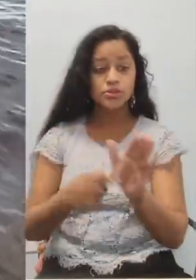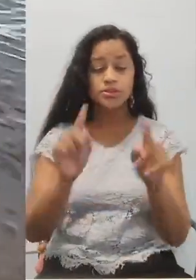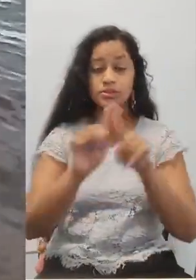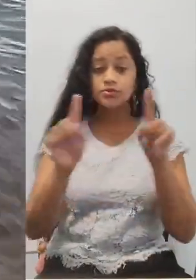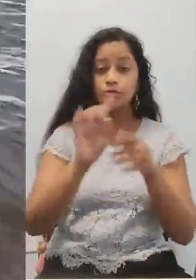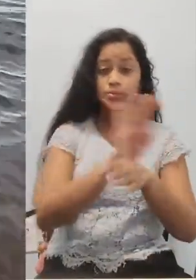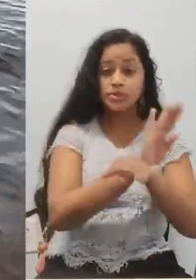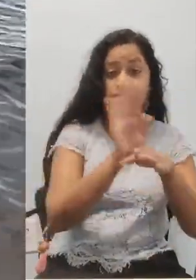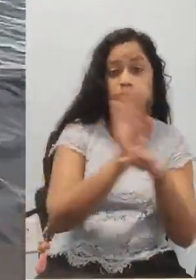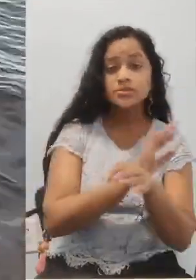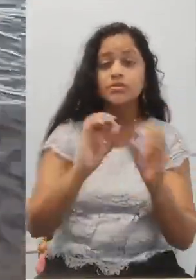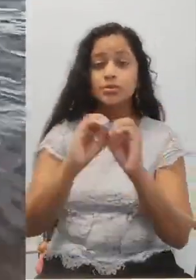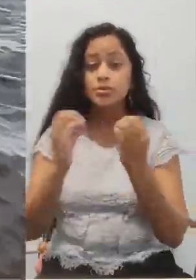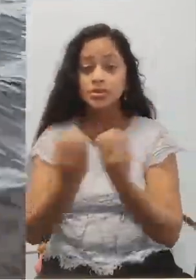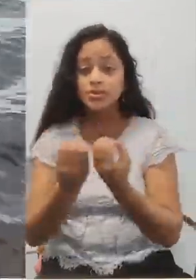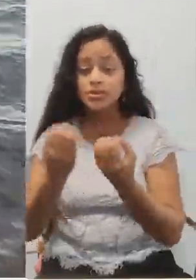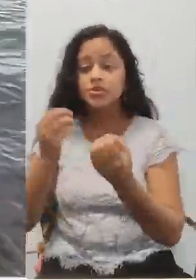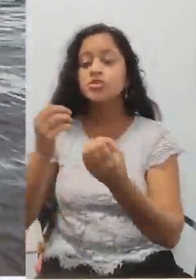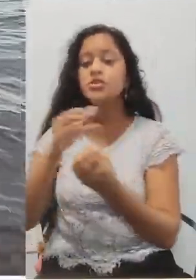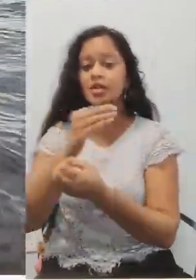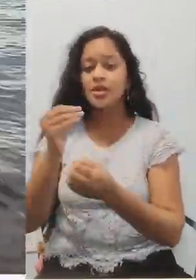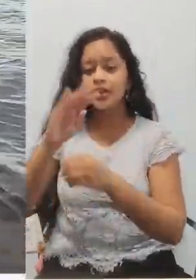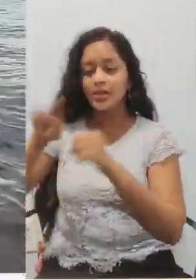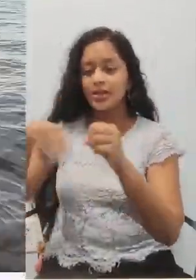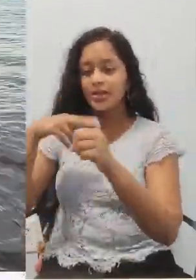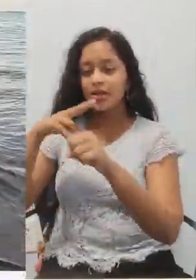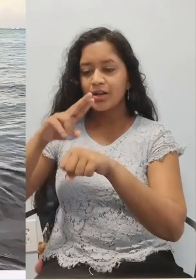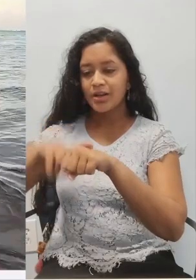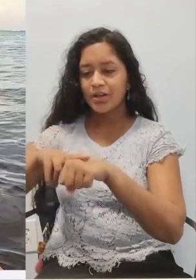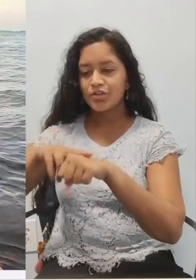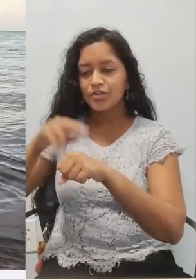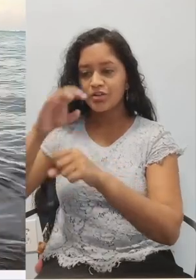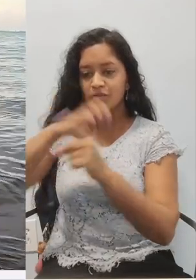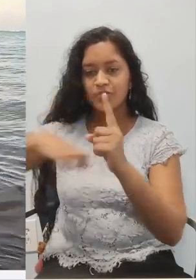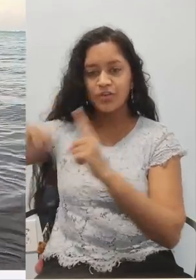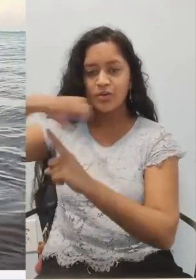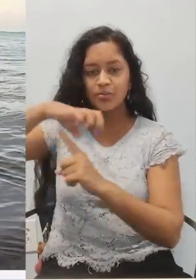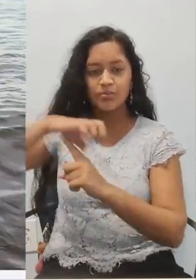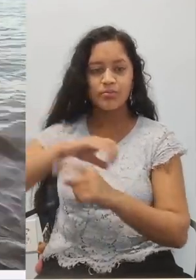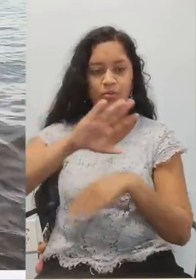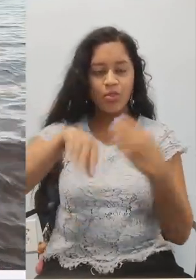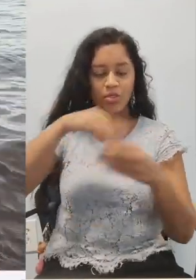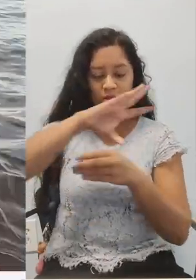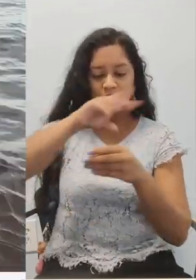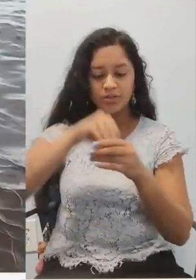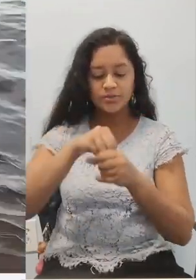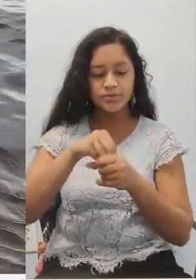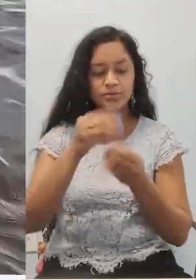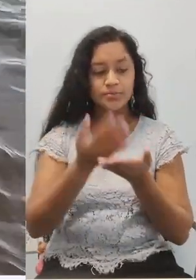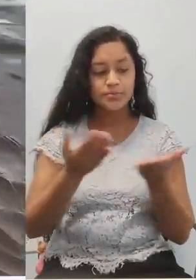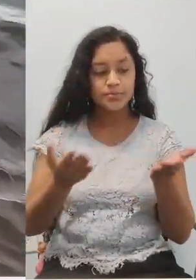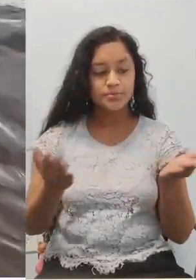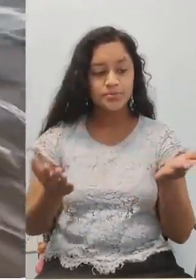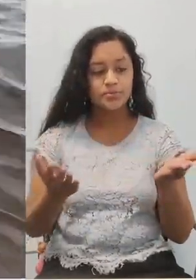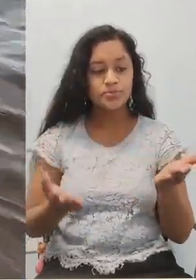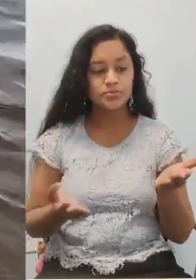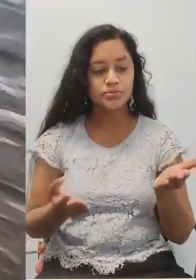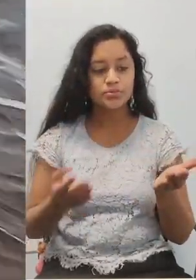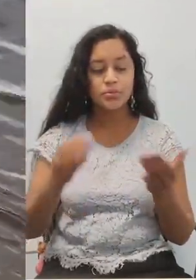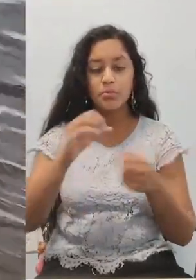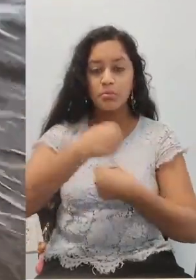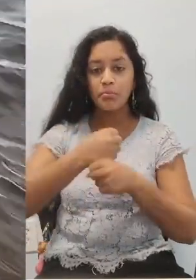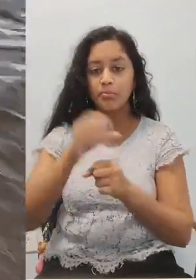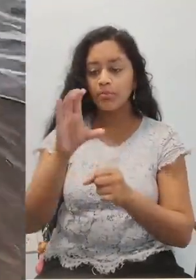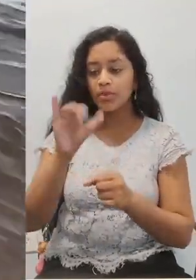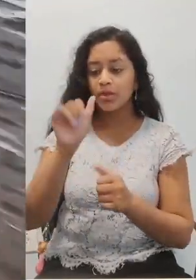our natural environment, and all the things that make Cayman so awesome. On today's episode of All Things Cayman, we